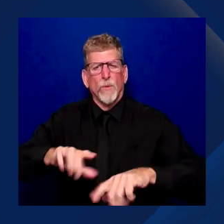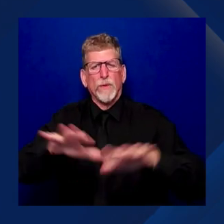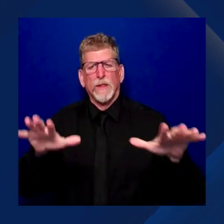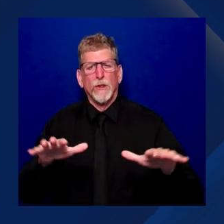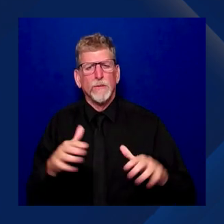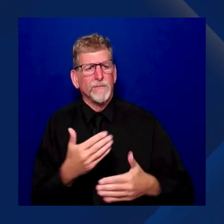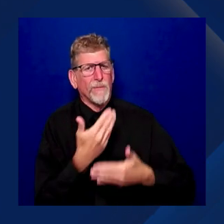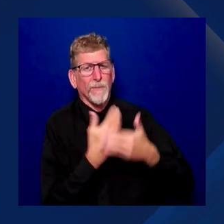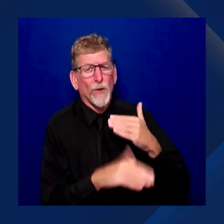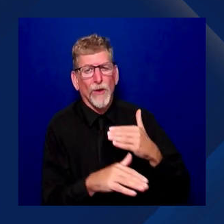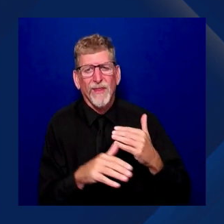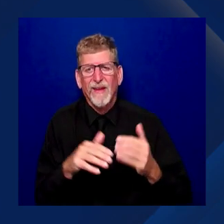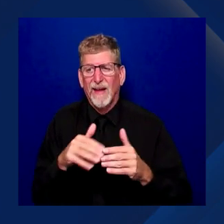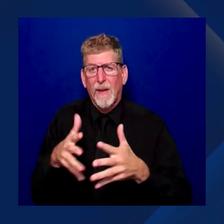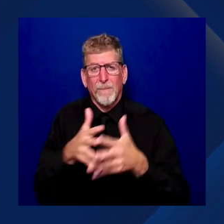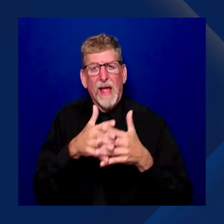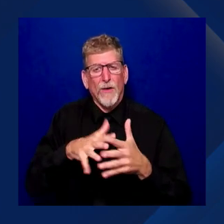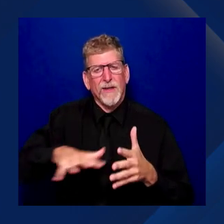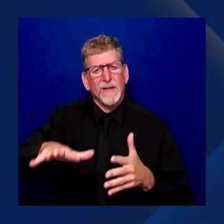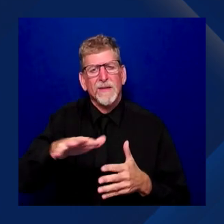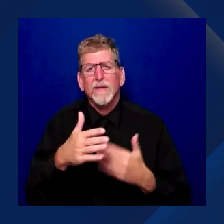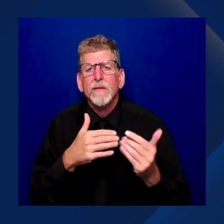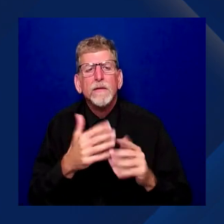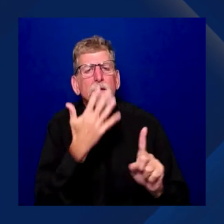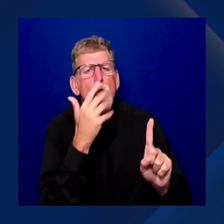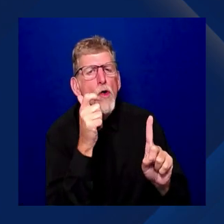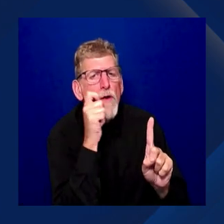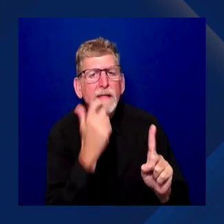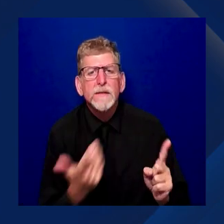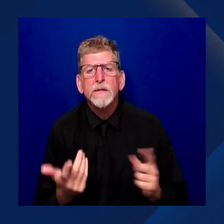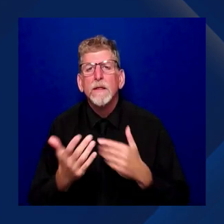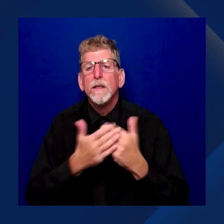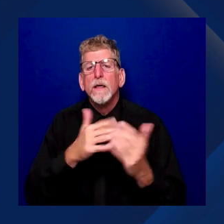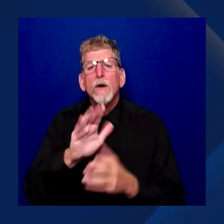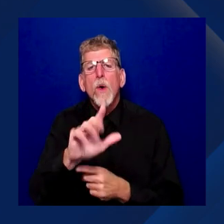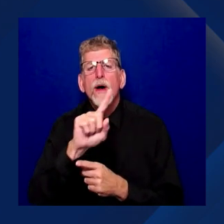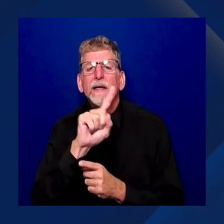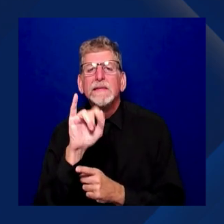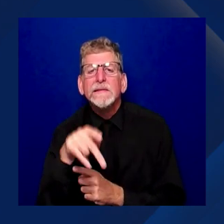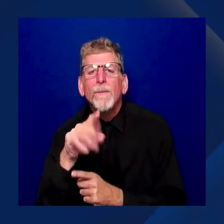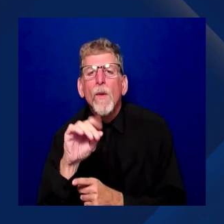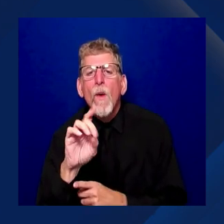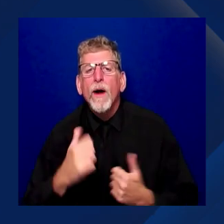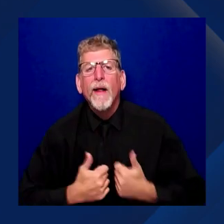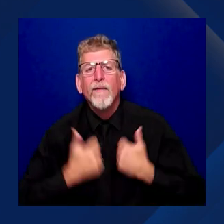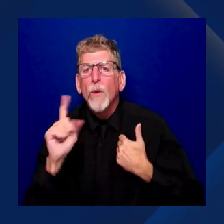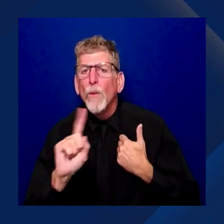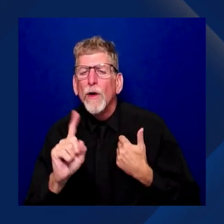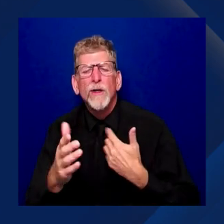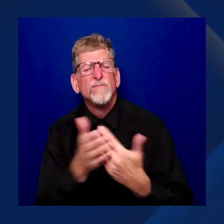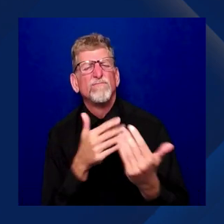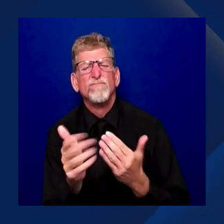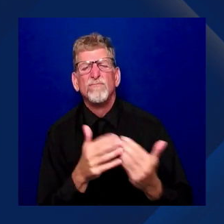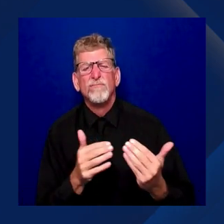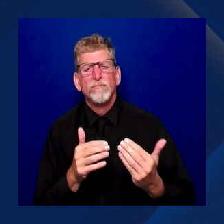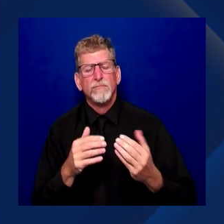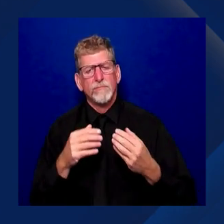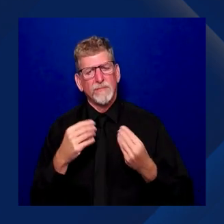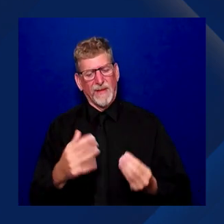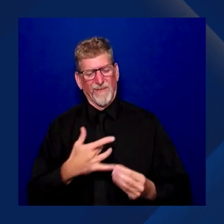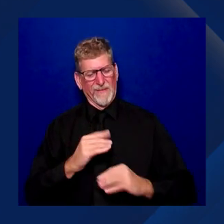matter their race, their zip code, or any other factor, is accorded the dignity and